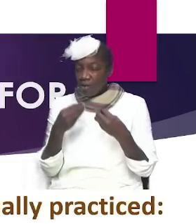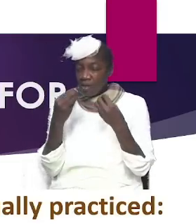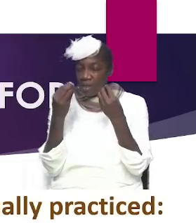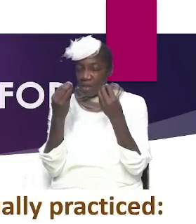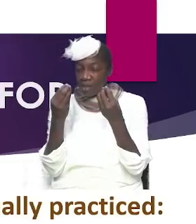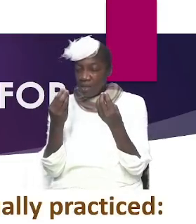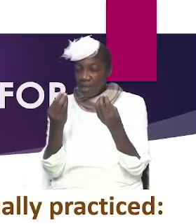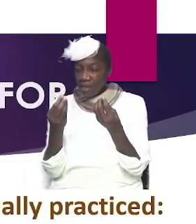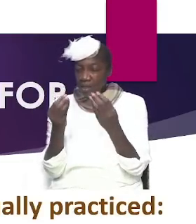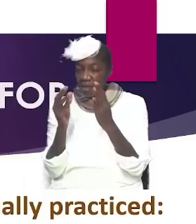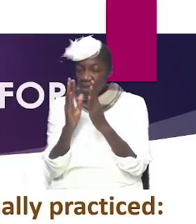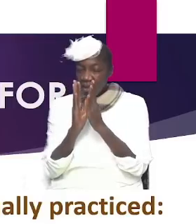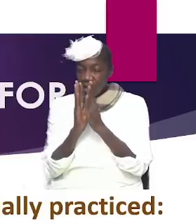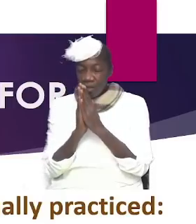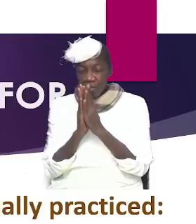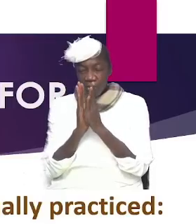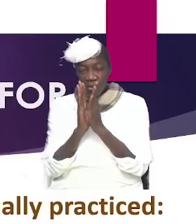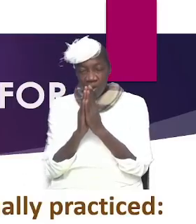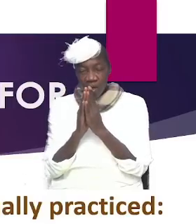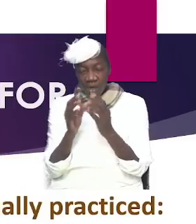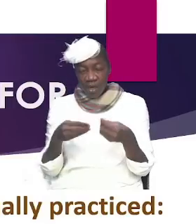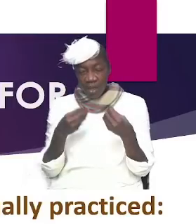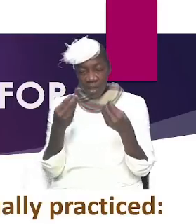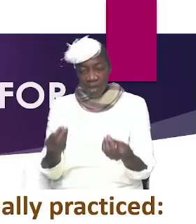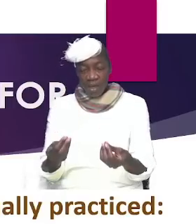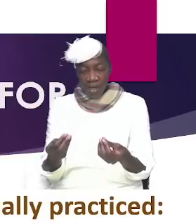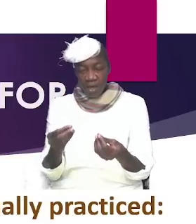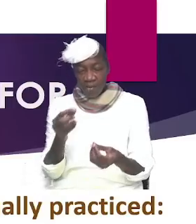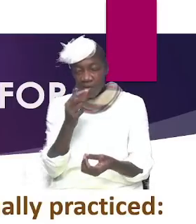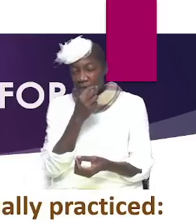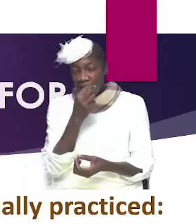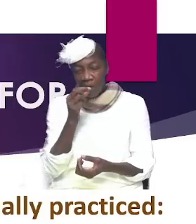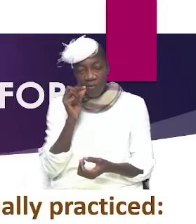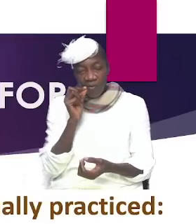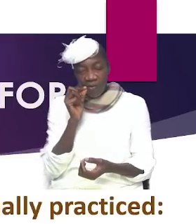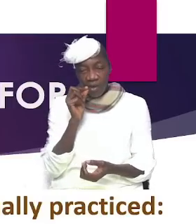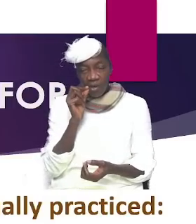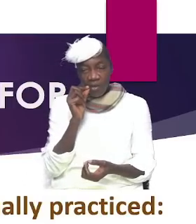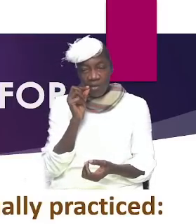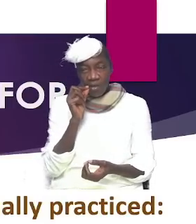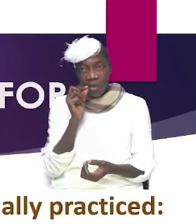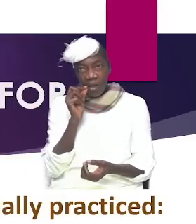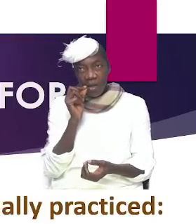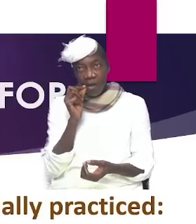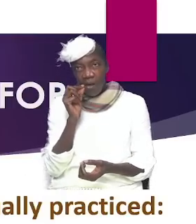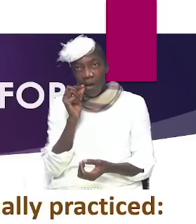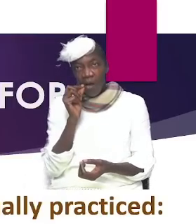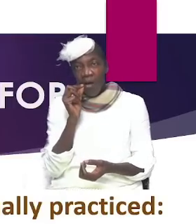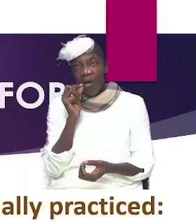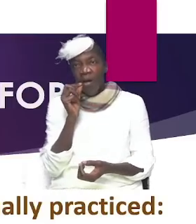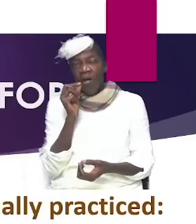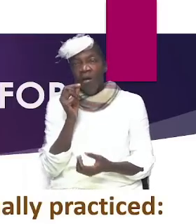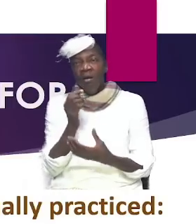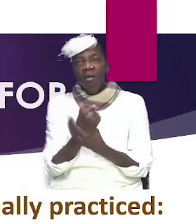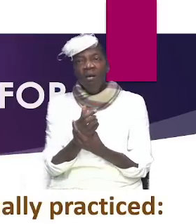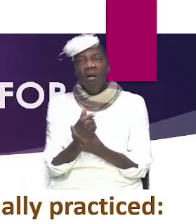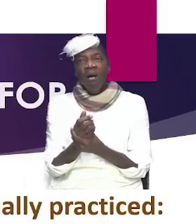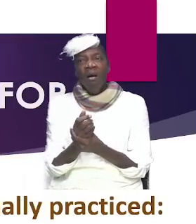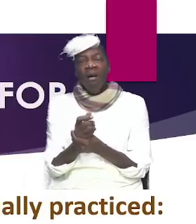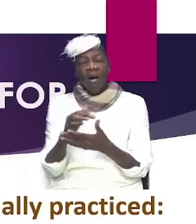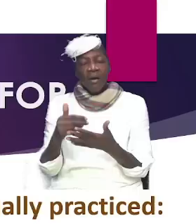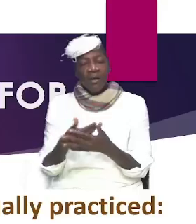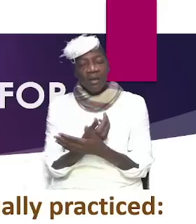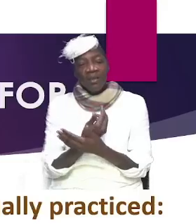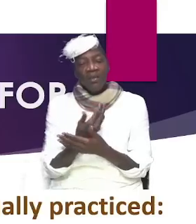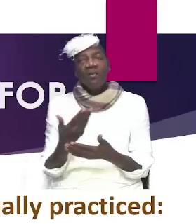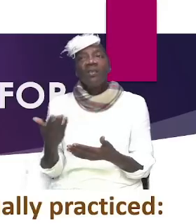to be in prayer and they ought to be in fasting. But the thing about it is that these were